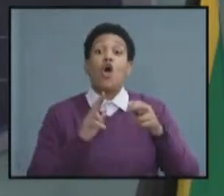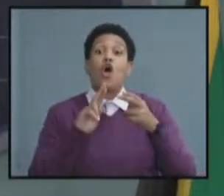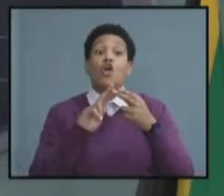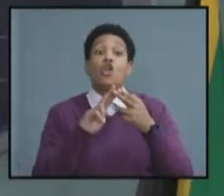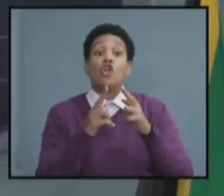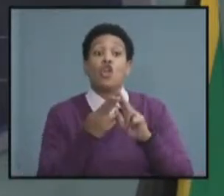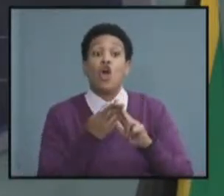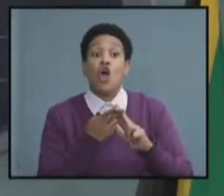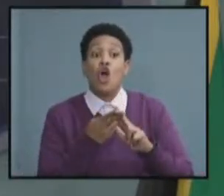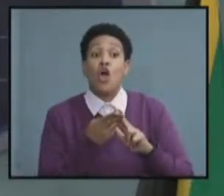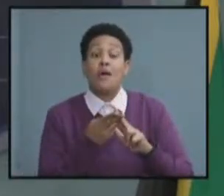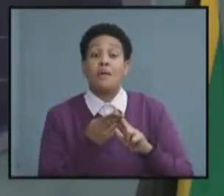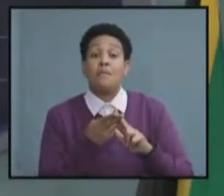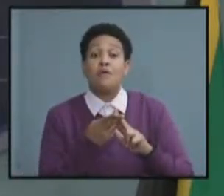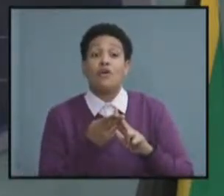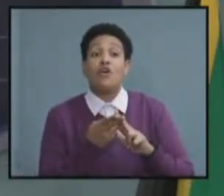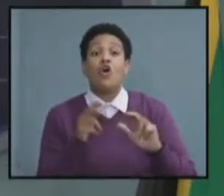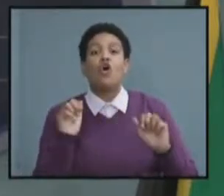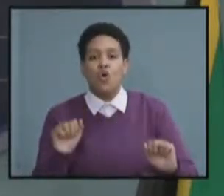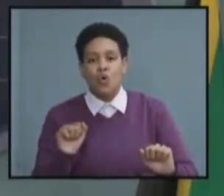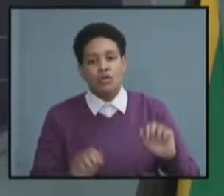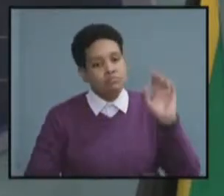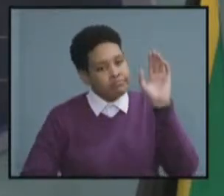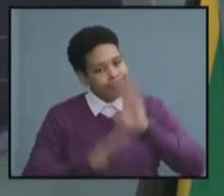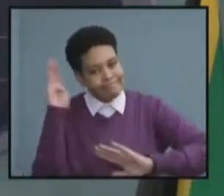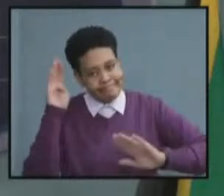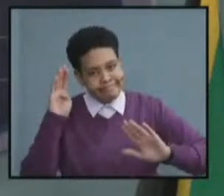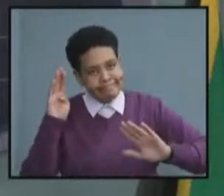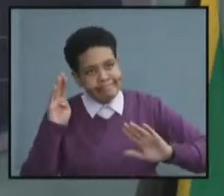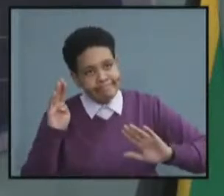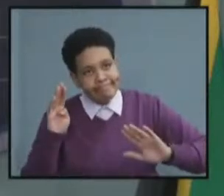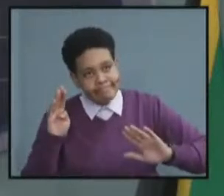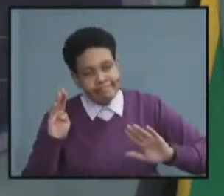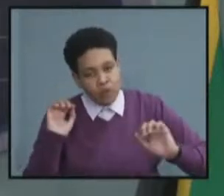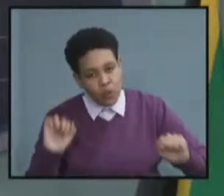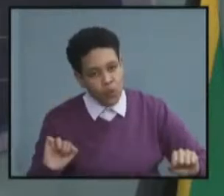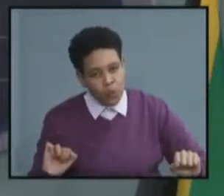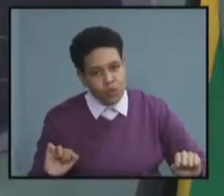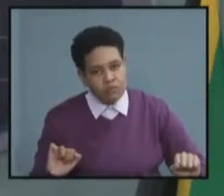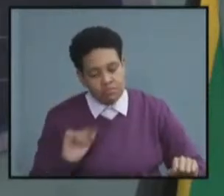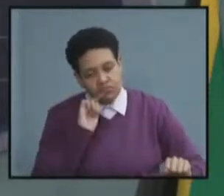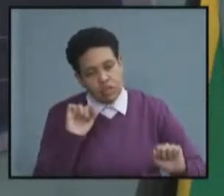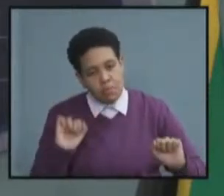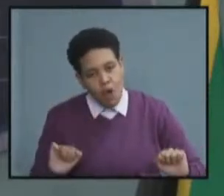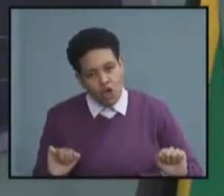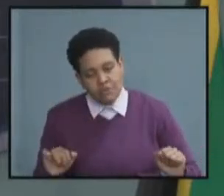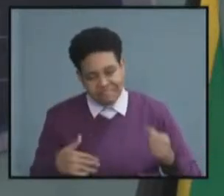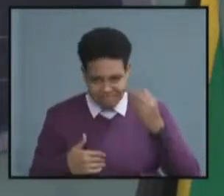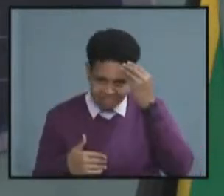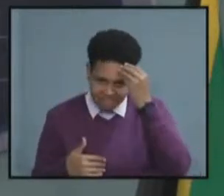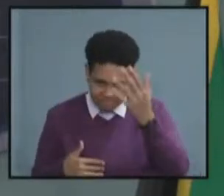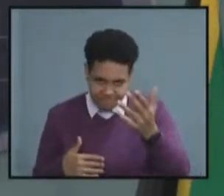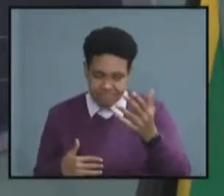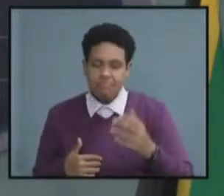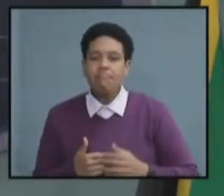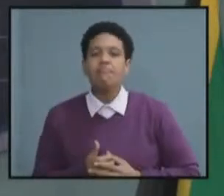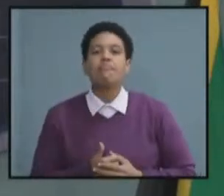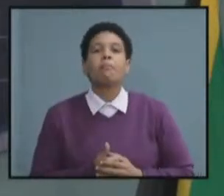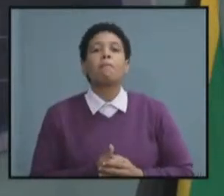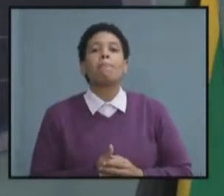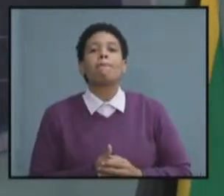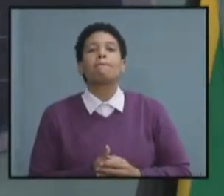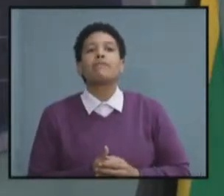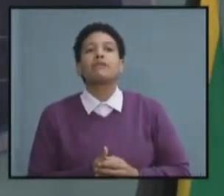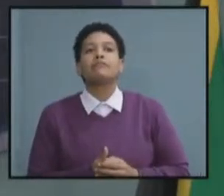numbers could rise. So we have increased